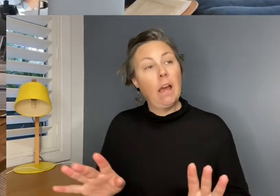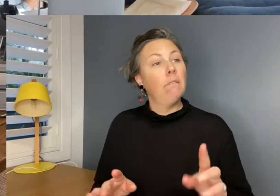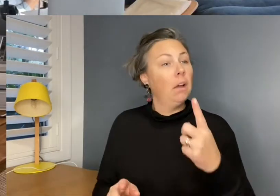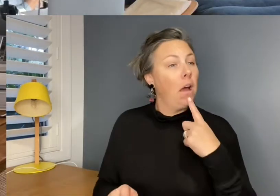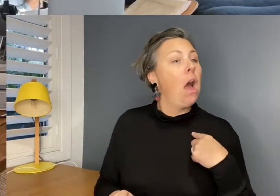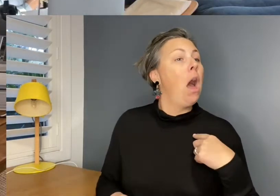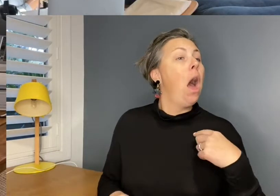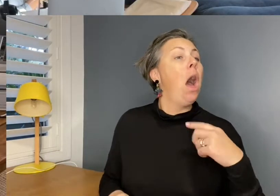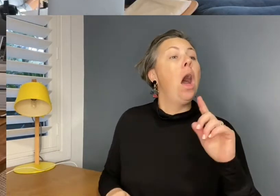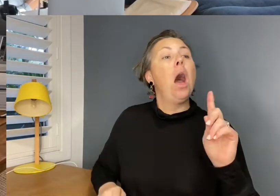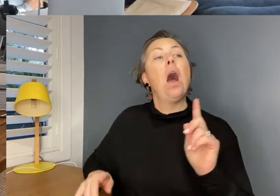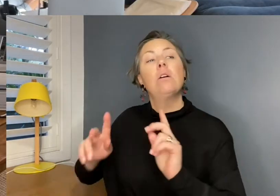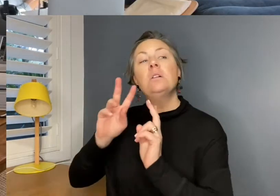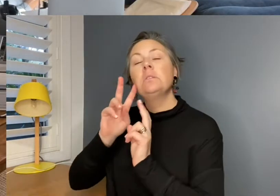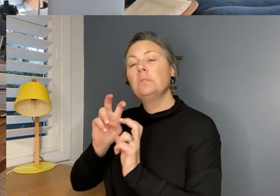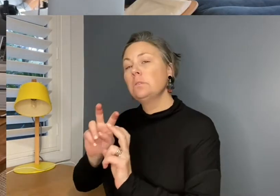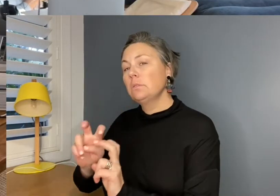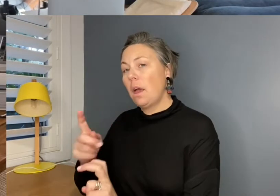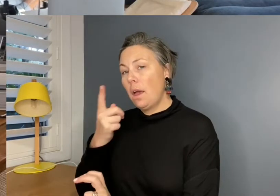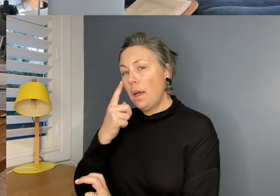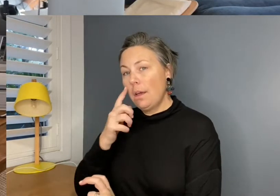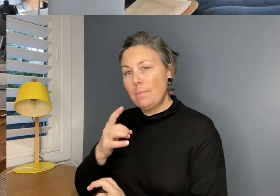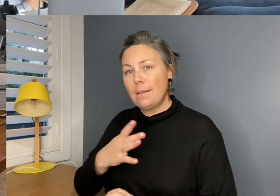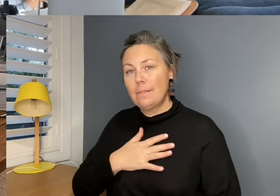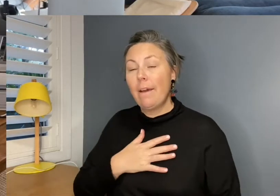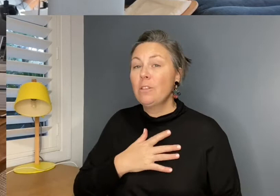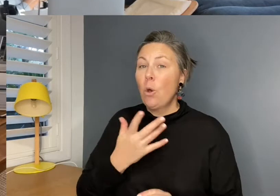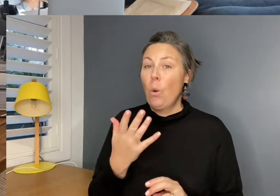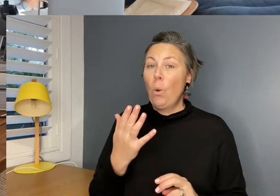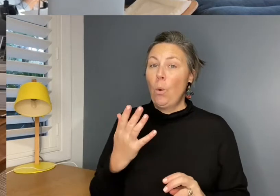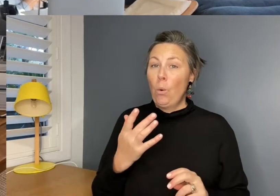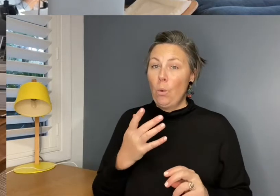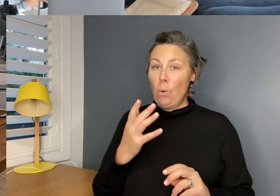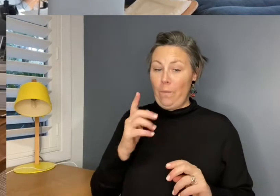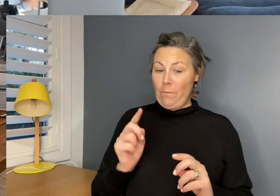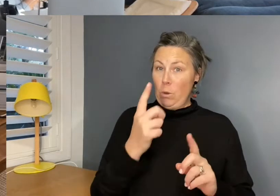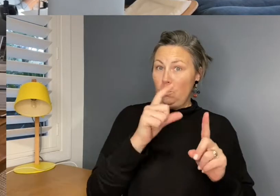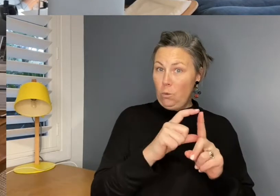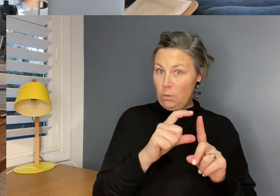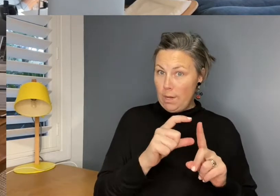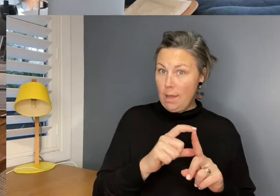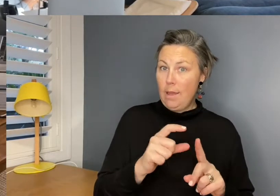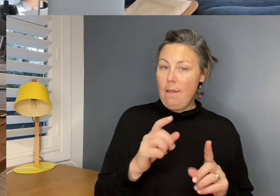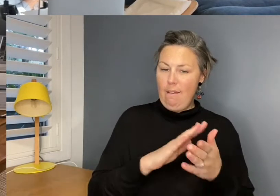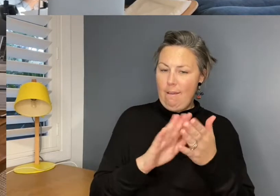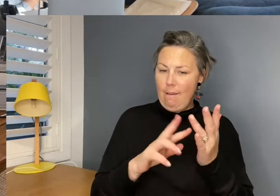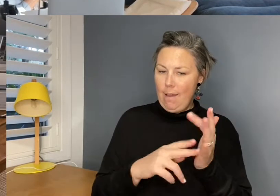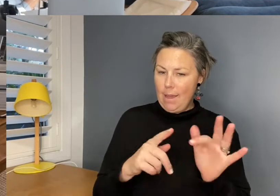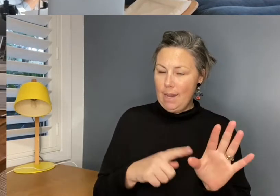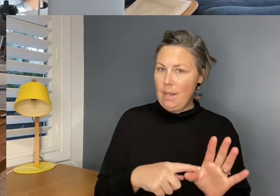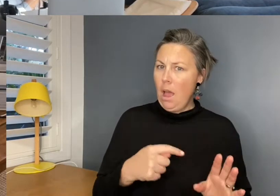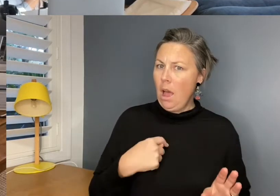So, and, when I was pregnant with Honey, I had done a lot of research. I did feel like I was